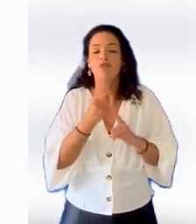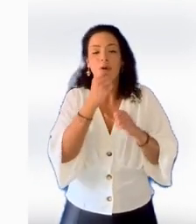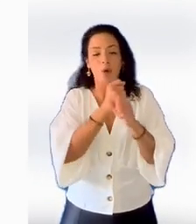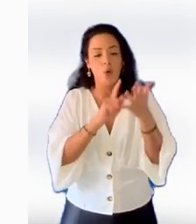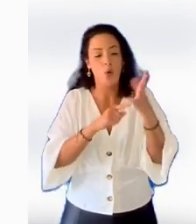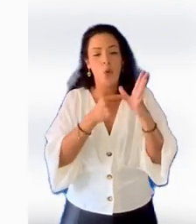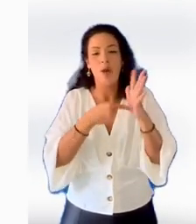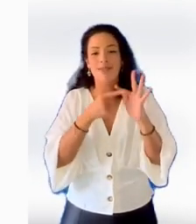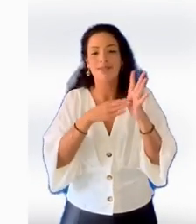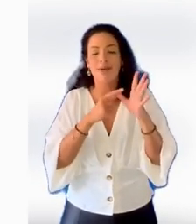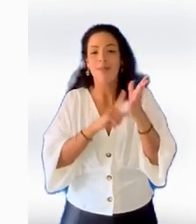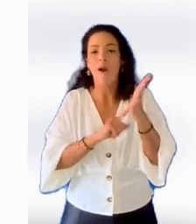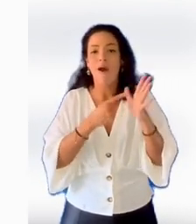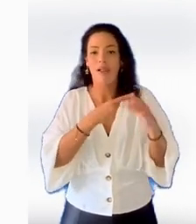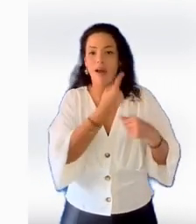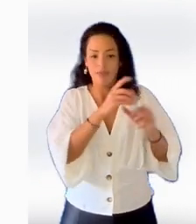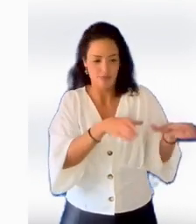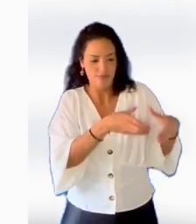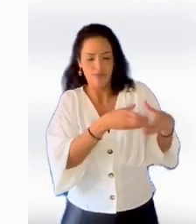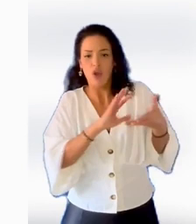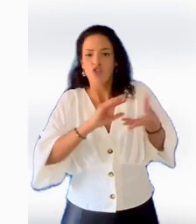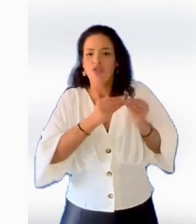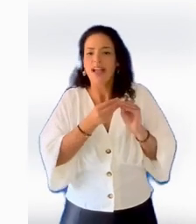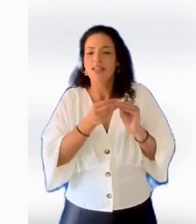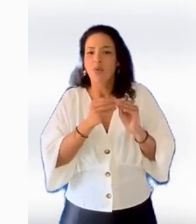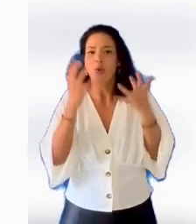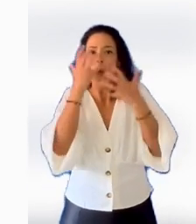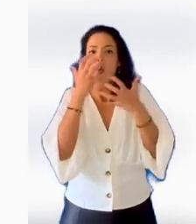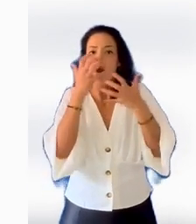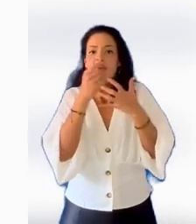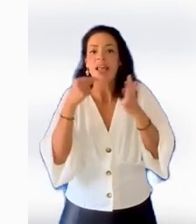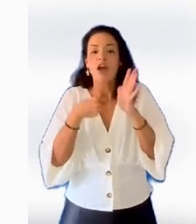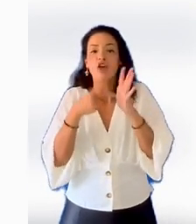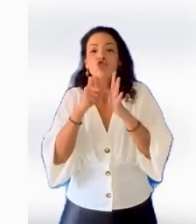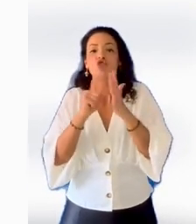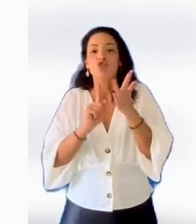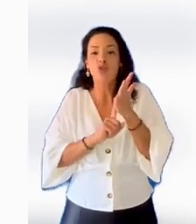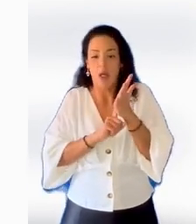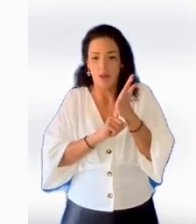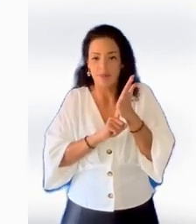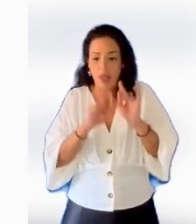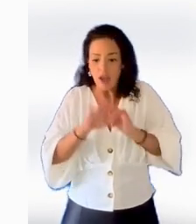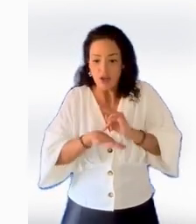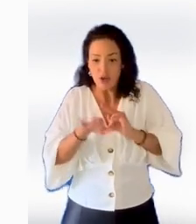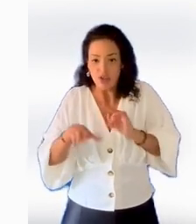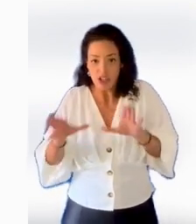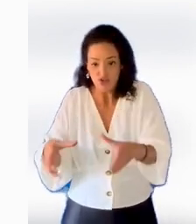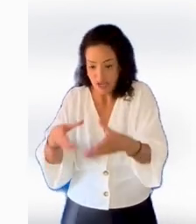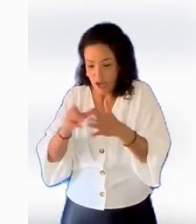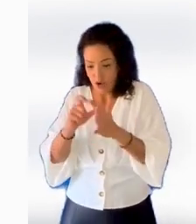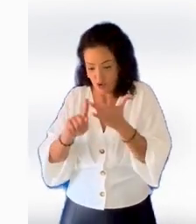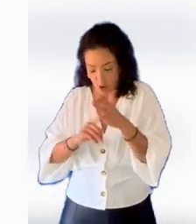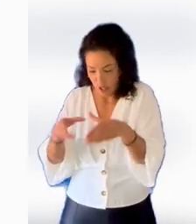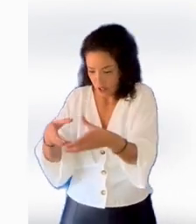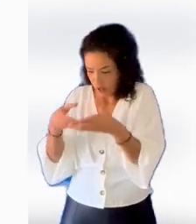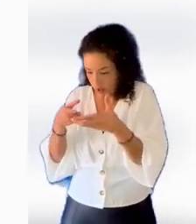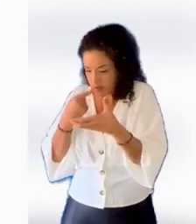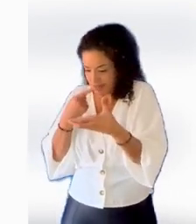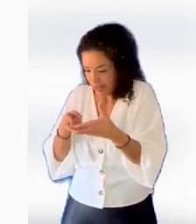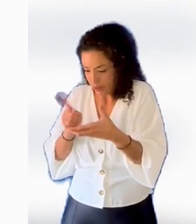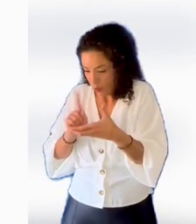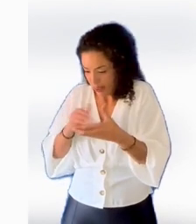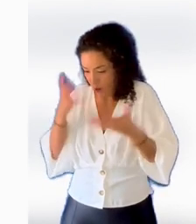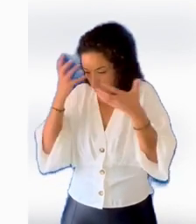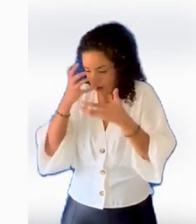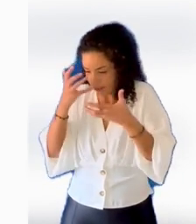created worry dolls many generations ago as a remedy for worrying. According to legend, children tell their worries to the worry doll, placing them under their